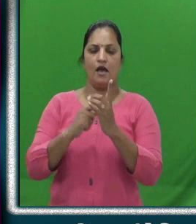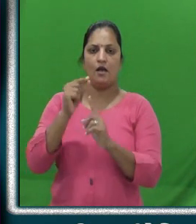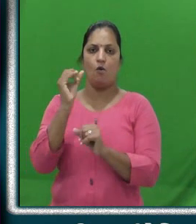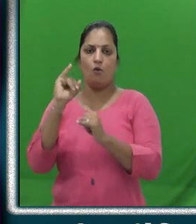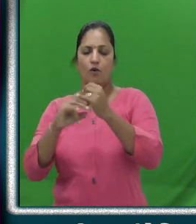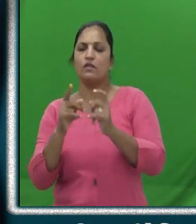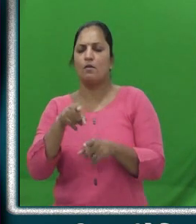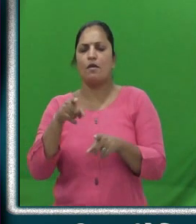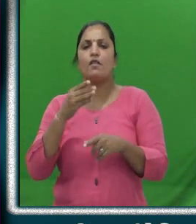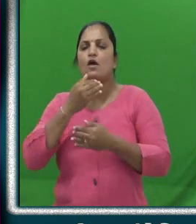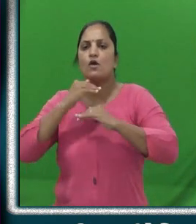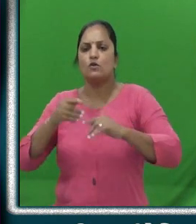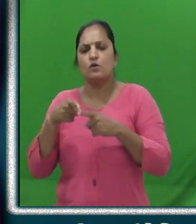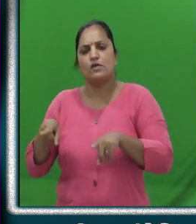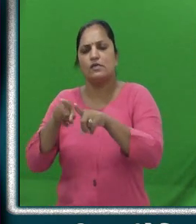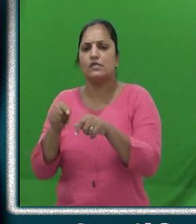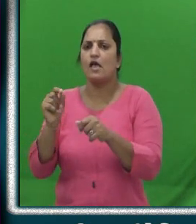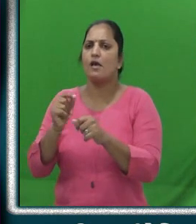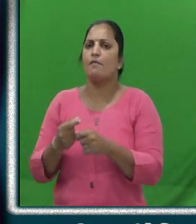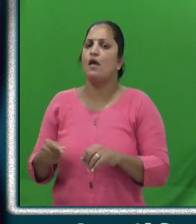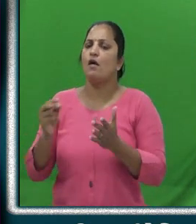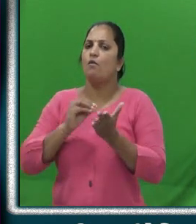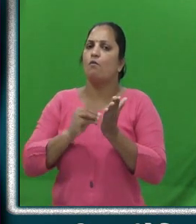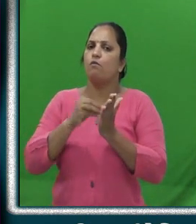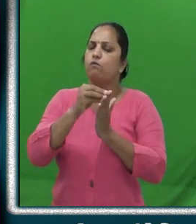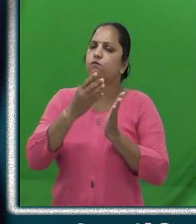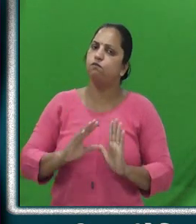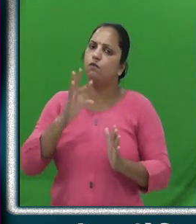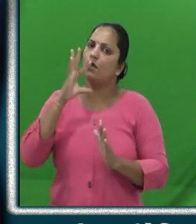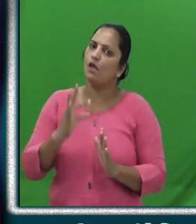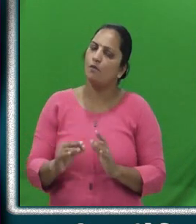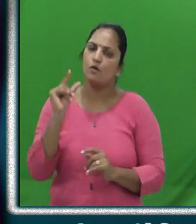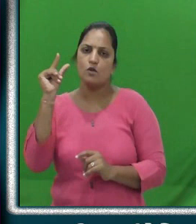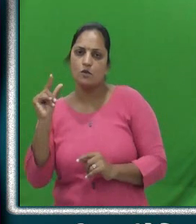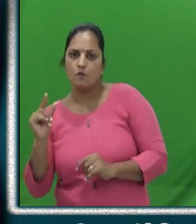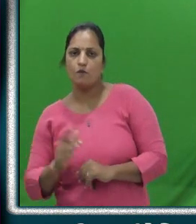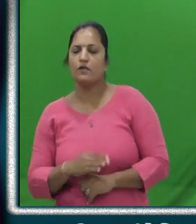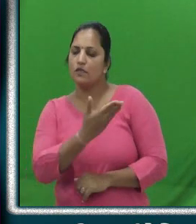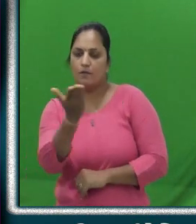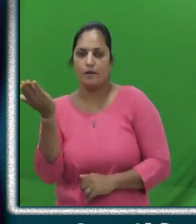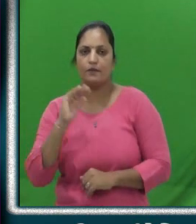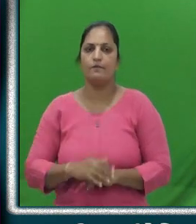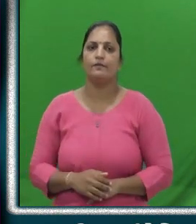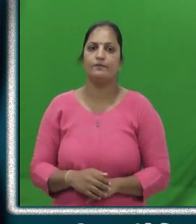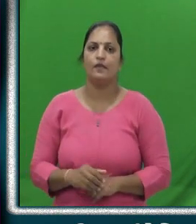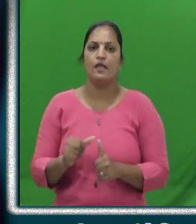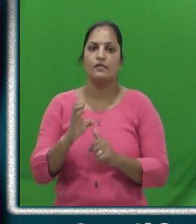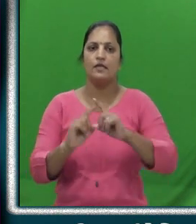and jode jode tame notebook ni andar lagta rajo aa bahut important words tamara